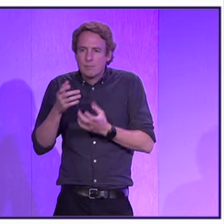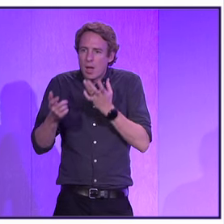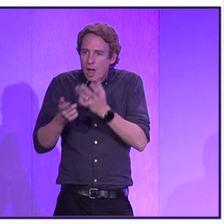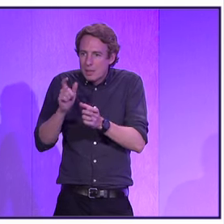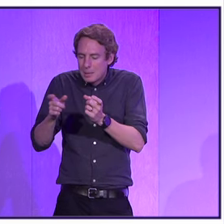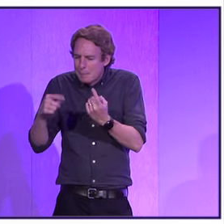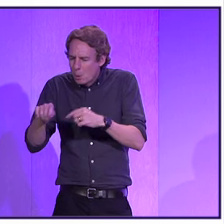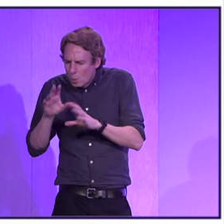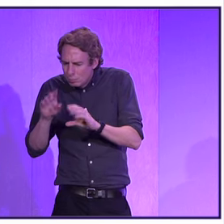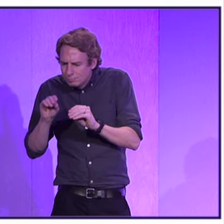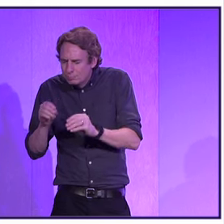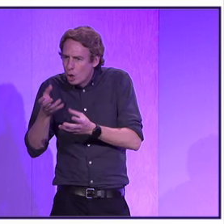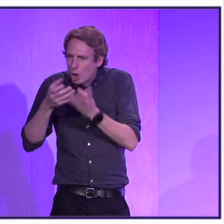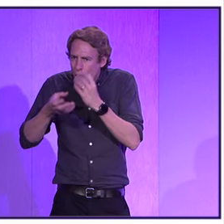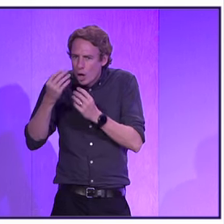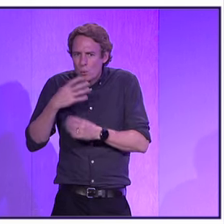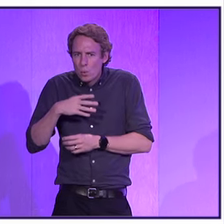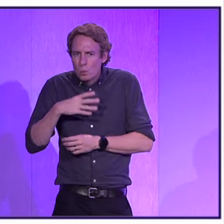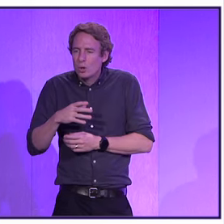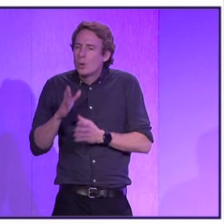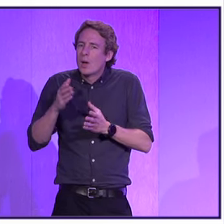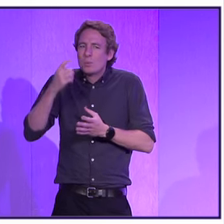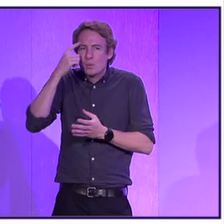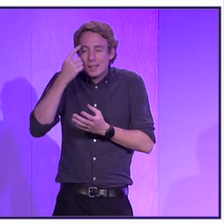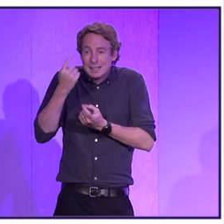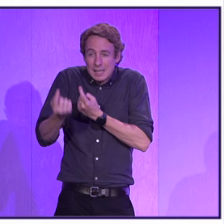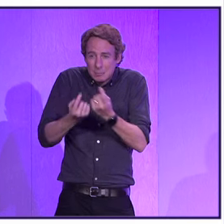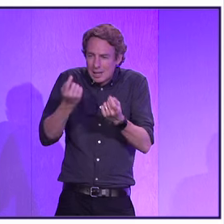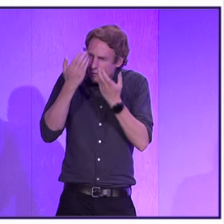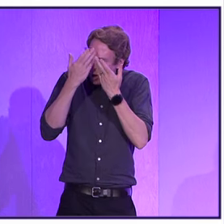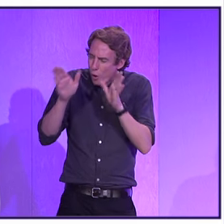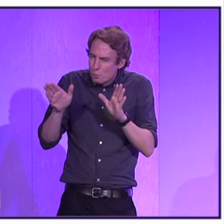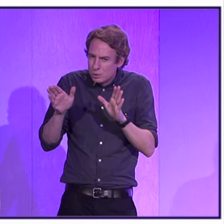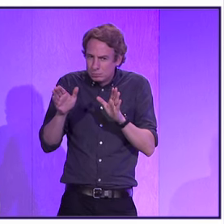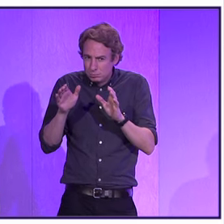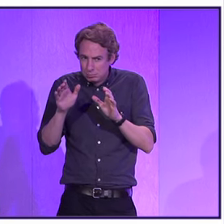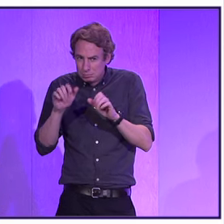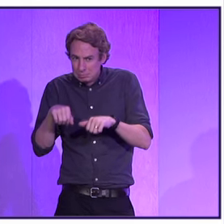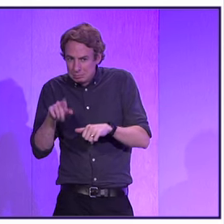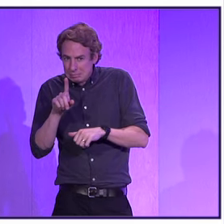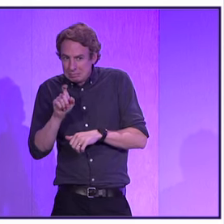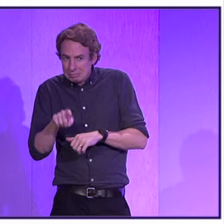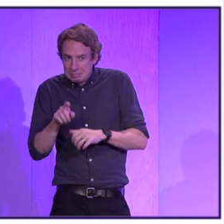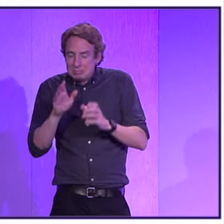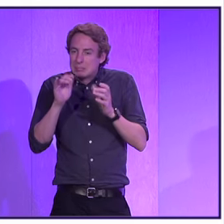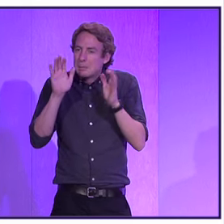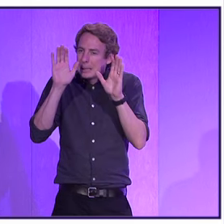people too, first you need to think about how open they are. And if they aren't yet